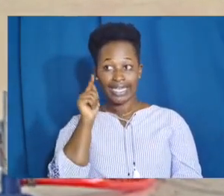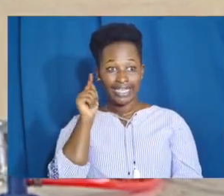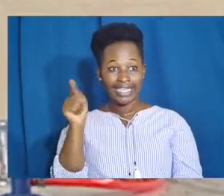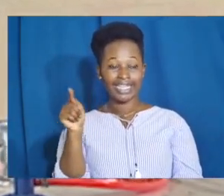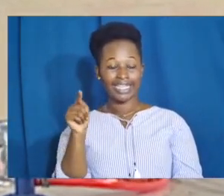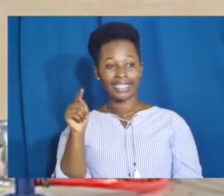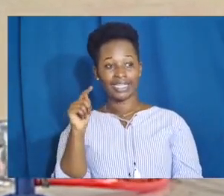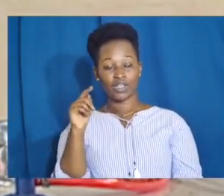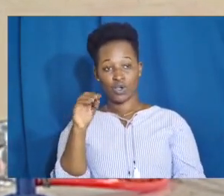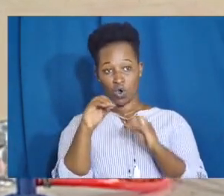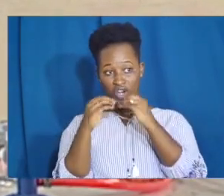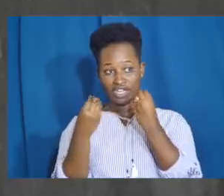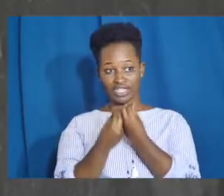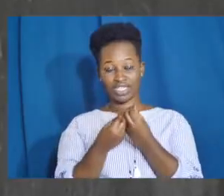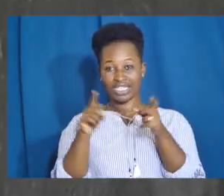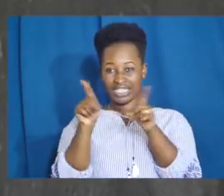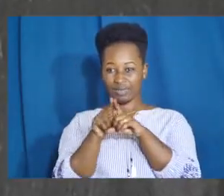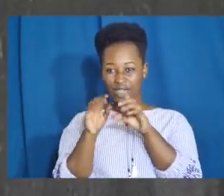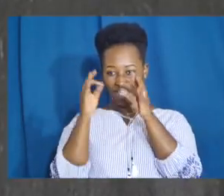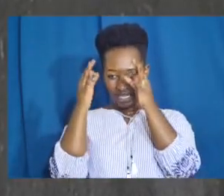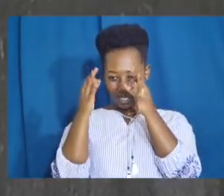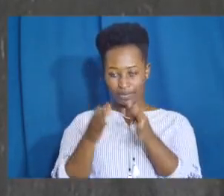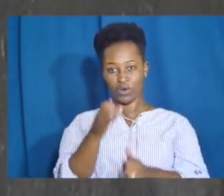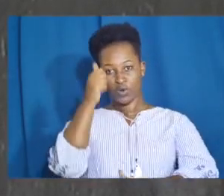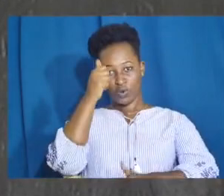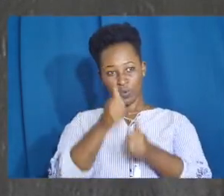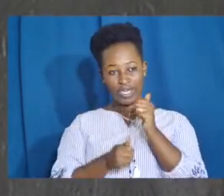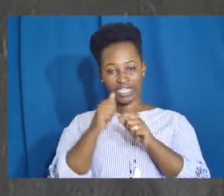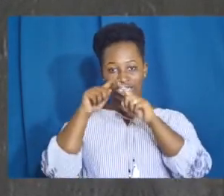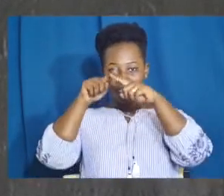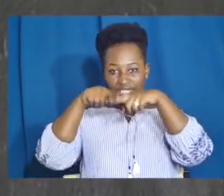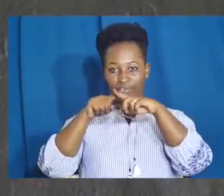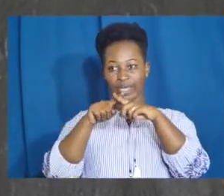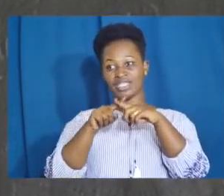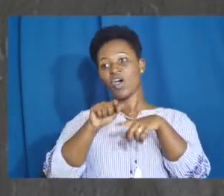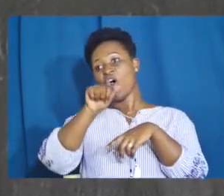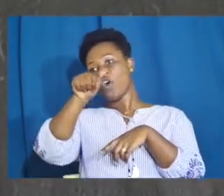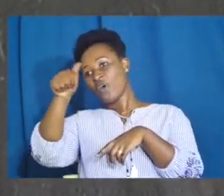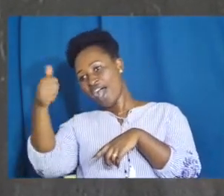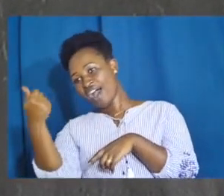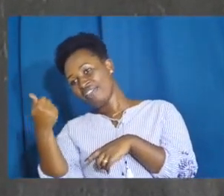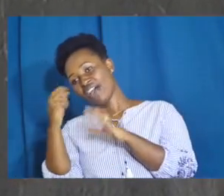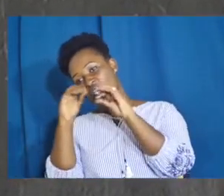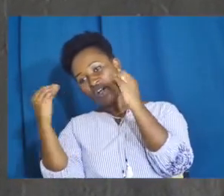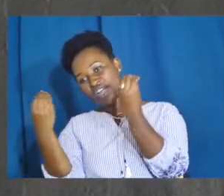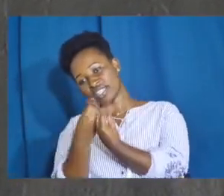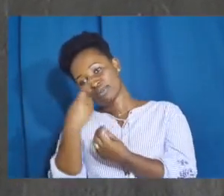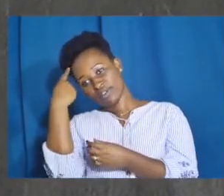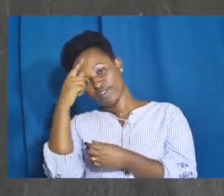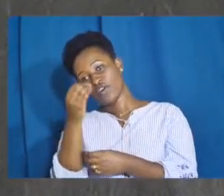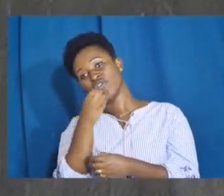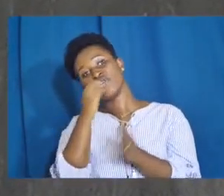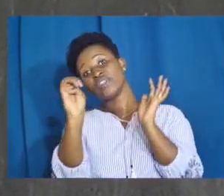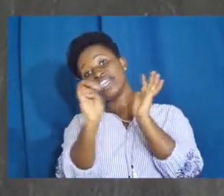Heterotrophic organisms are organisms which depend on other organisms for food.